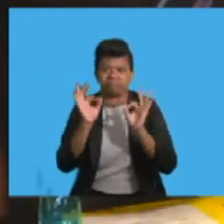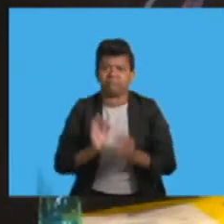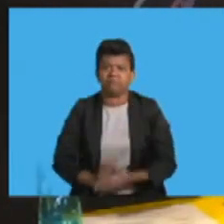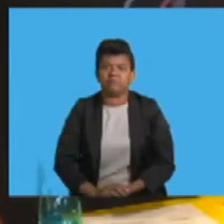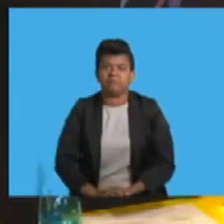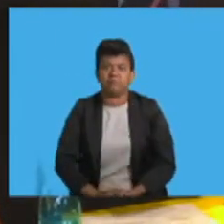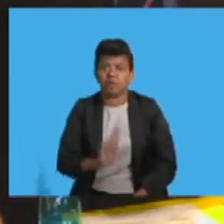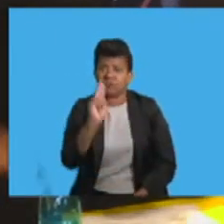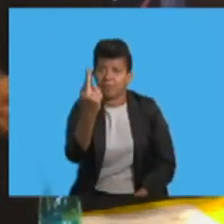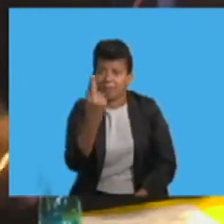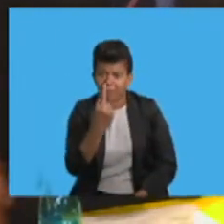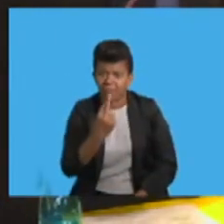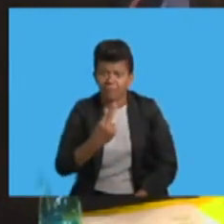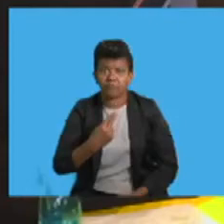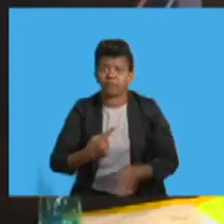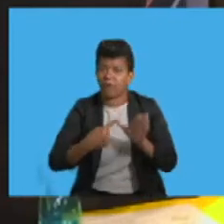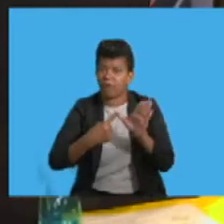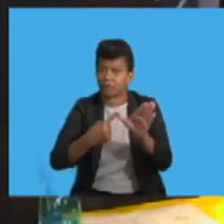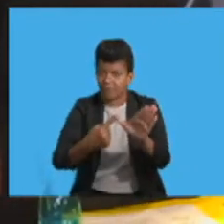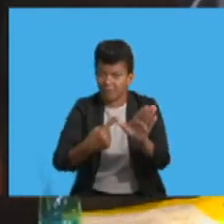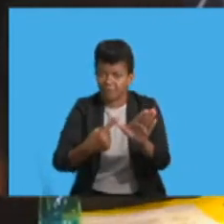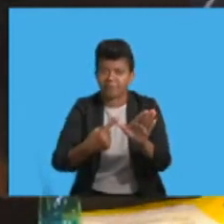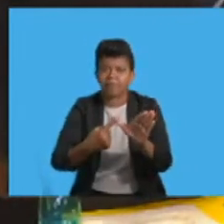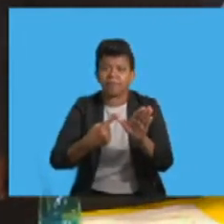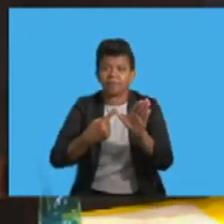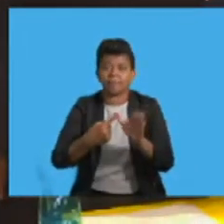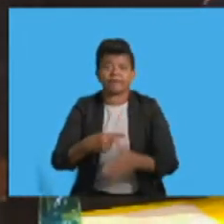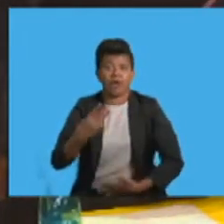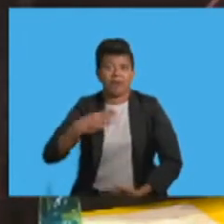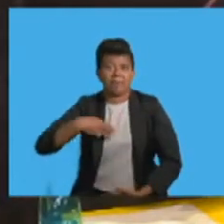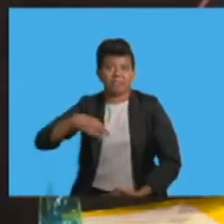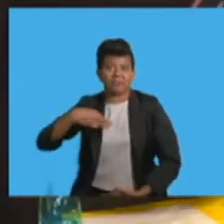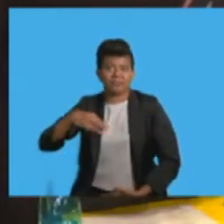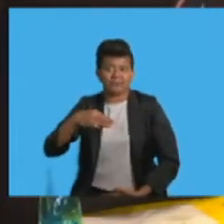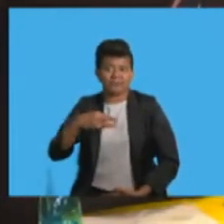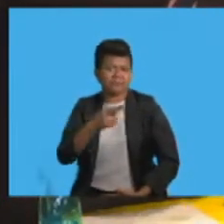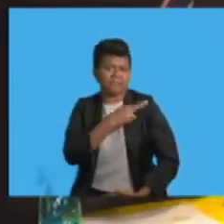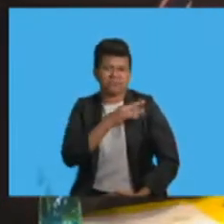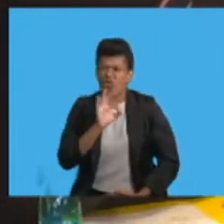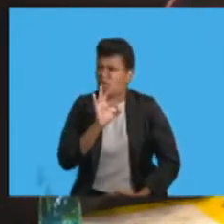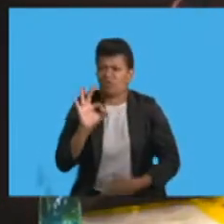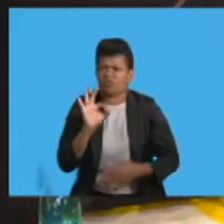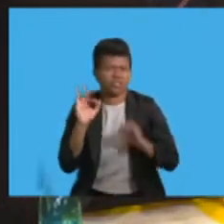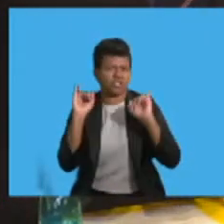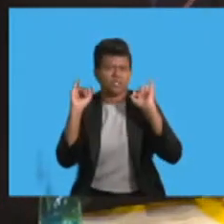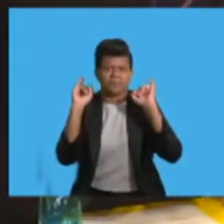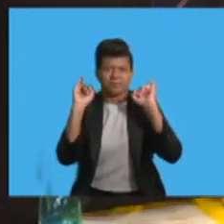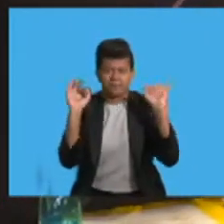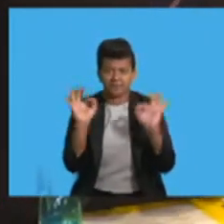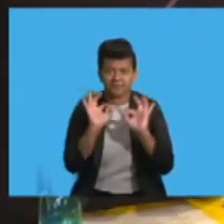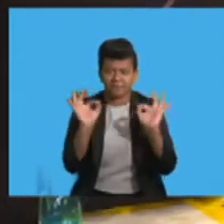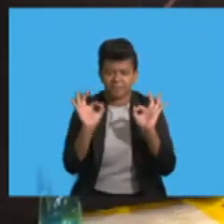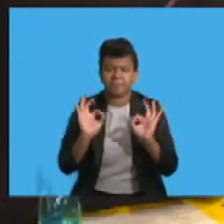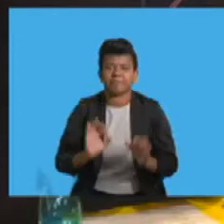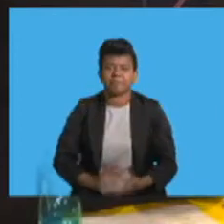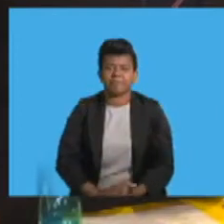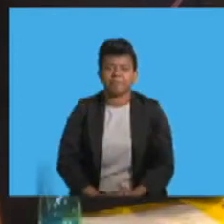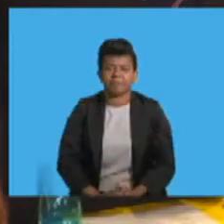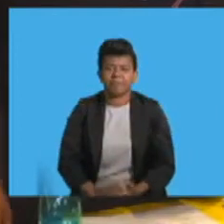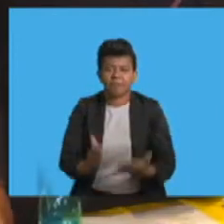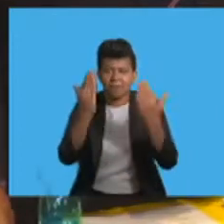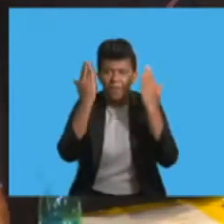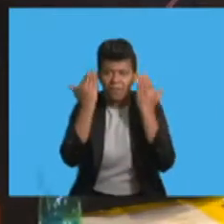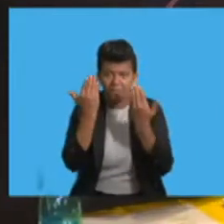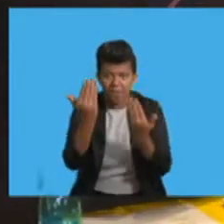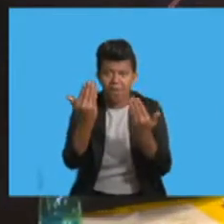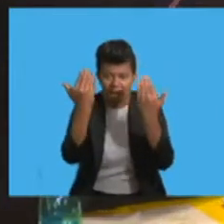very briefly, as Minister responsible for Defence and National Security, I don't take this issue lightly, Honourable Speaker. And